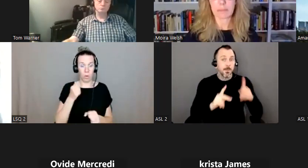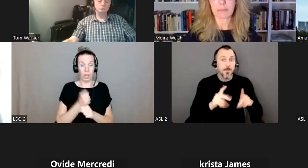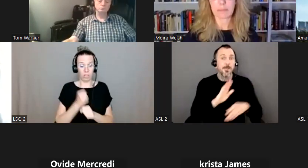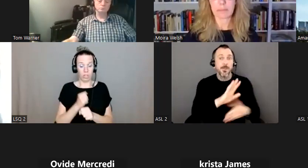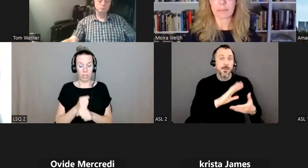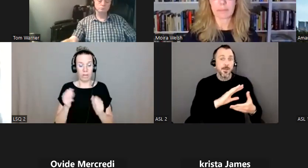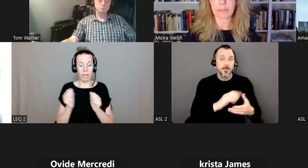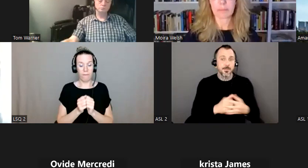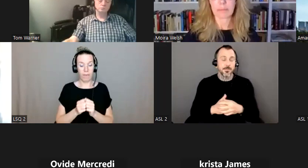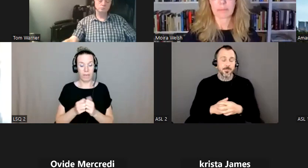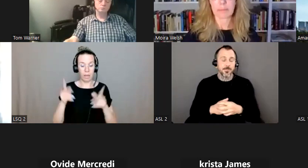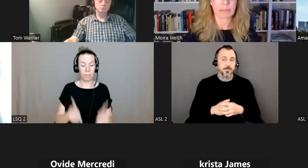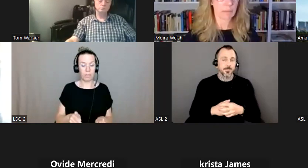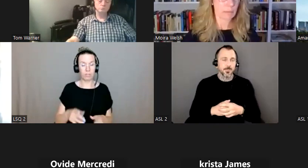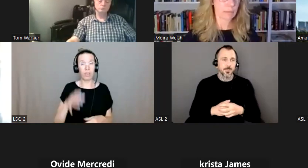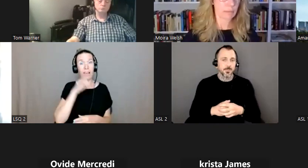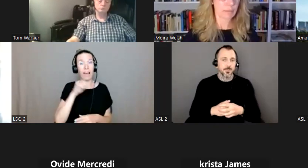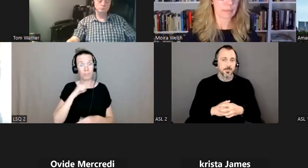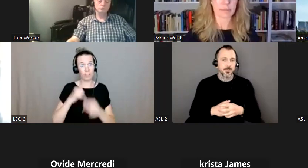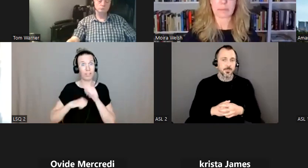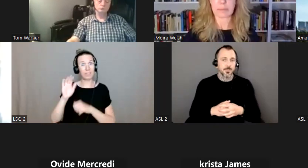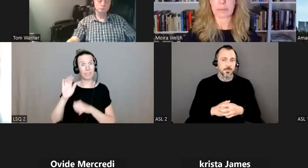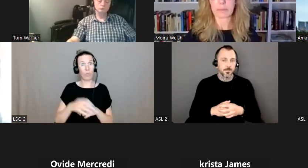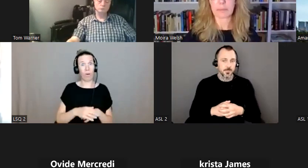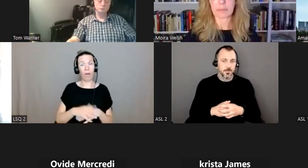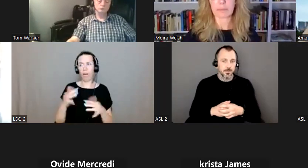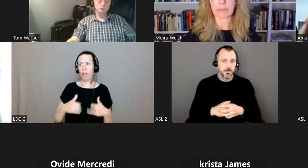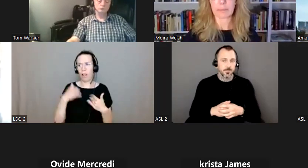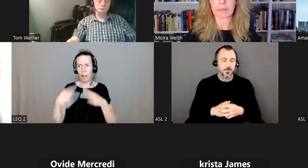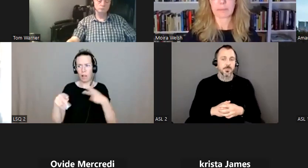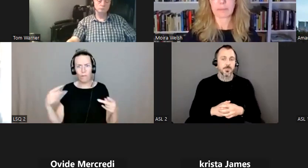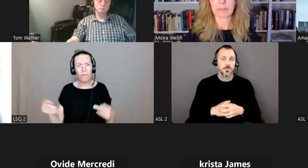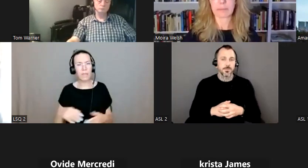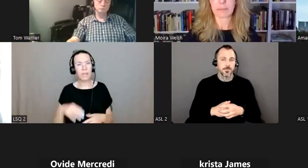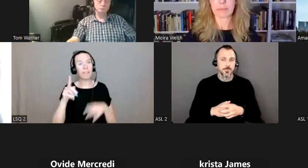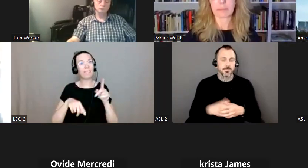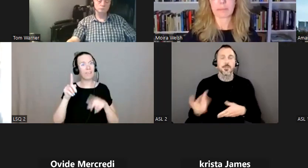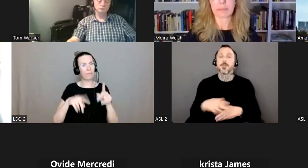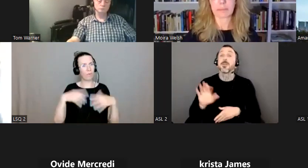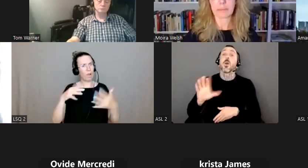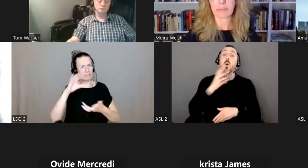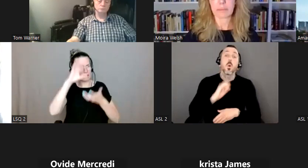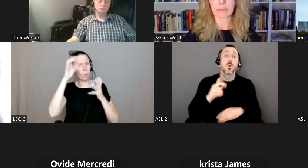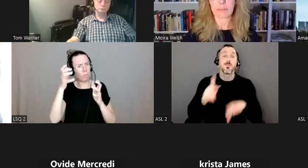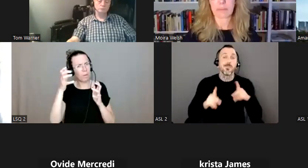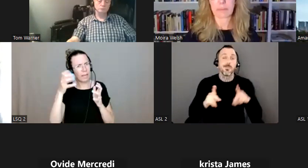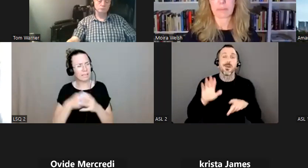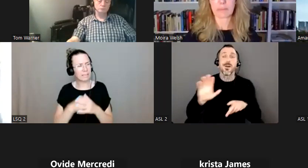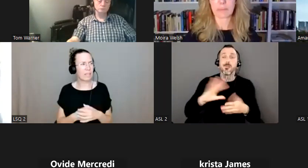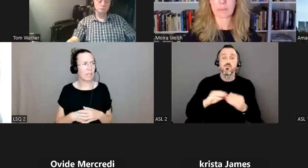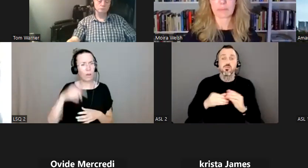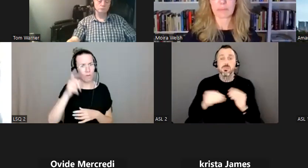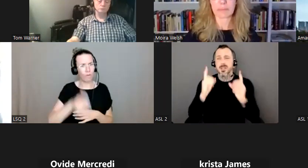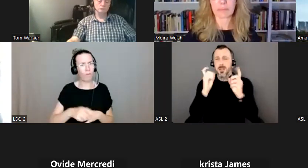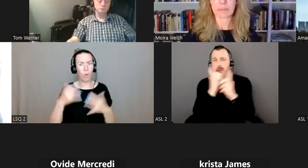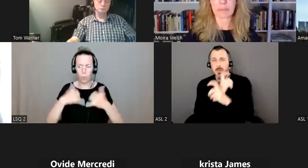stories and life accounts, sometimes it's that complexity that we really need to kind of keep hearing to figure out, well,